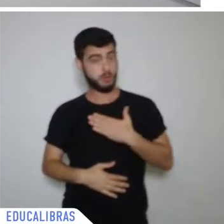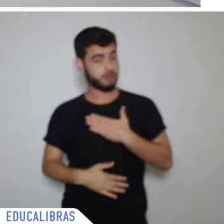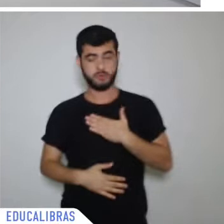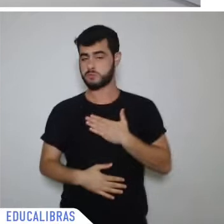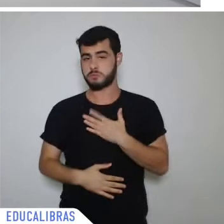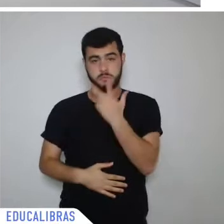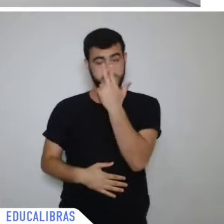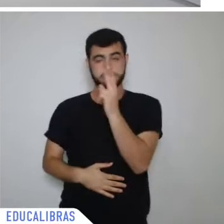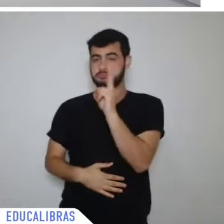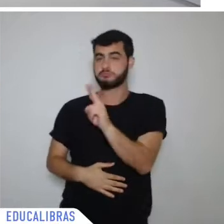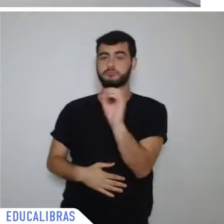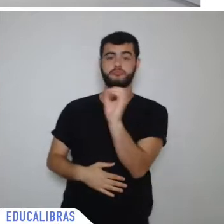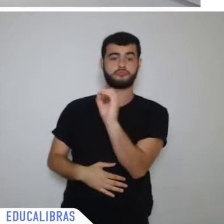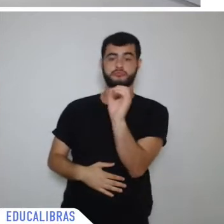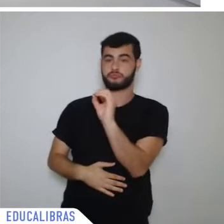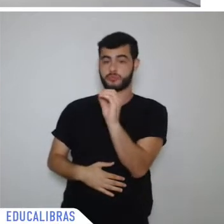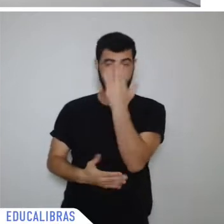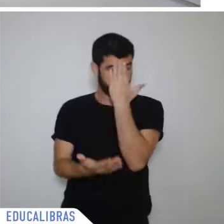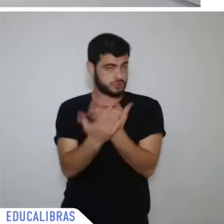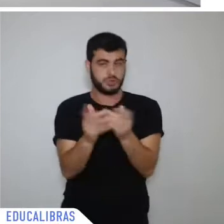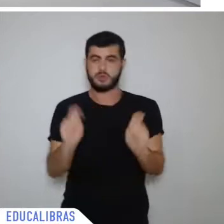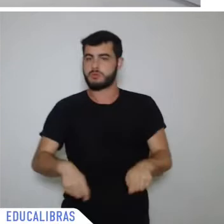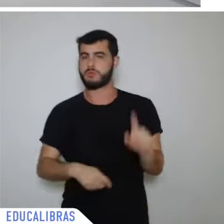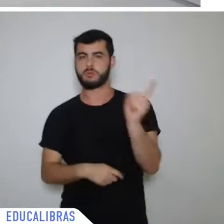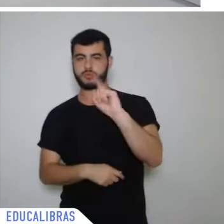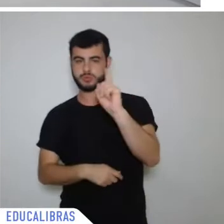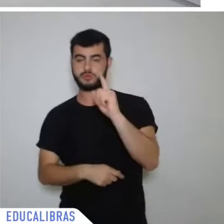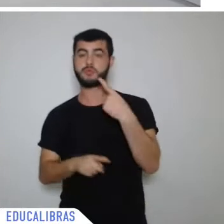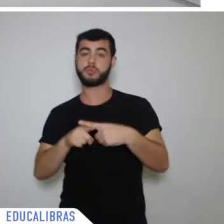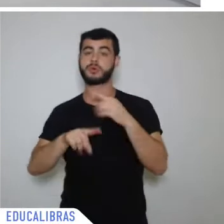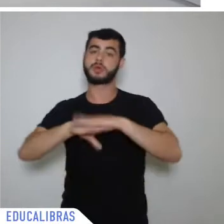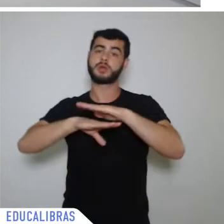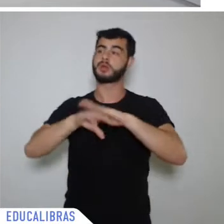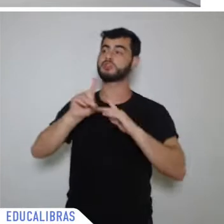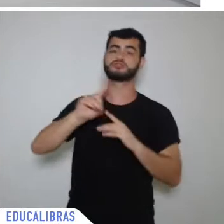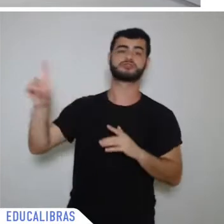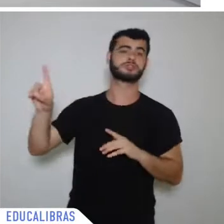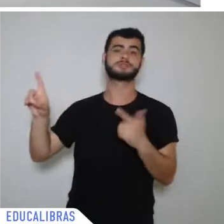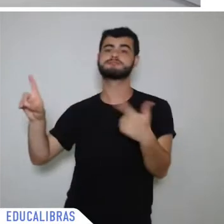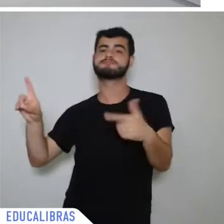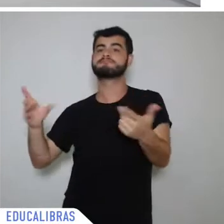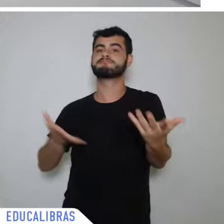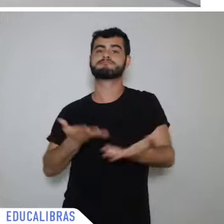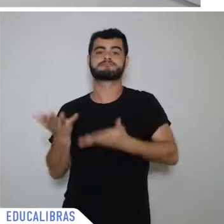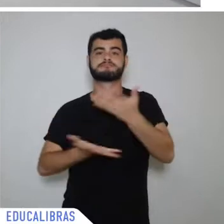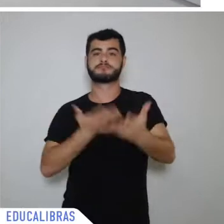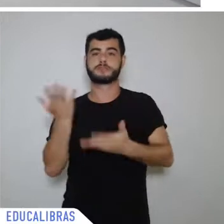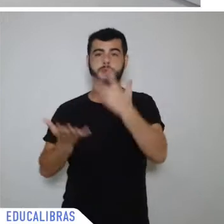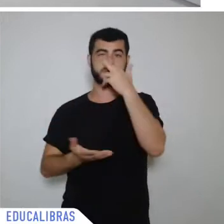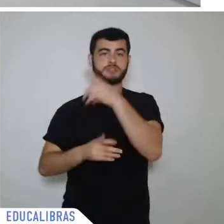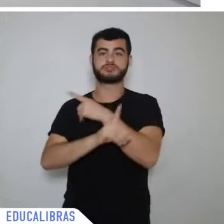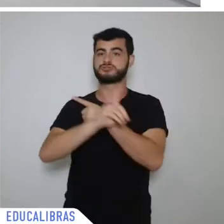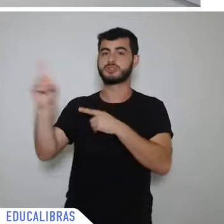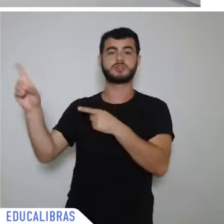democracy, I don't see that happening in Brazil, and I don't think that's possible. I don't think the right wing